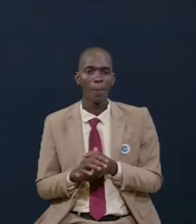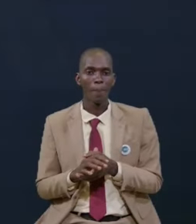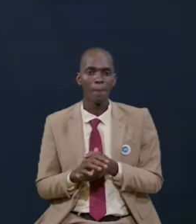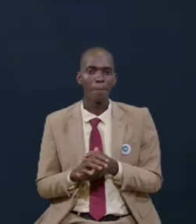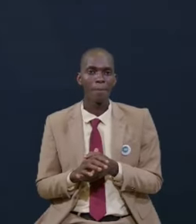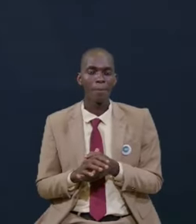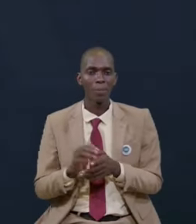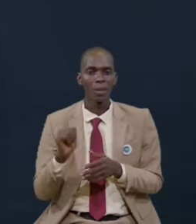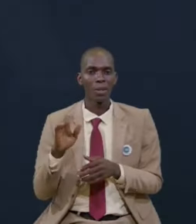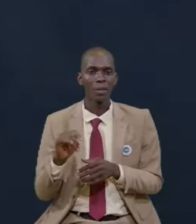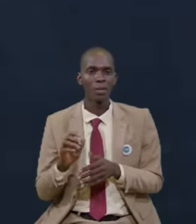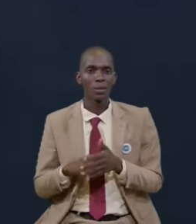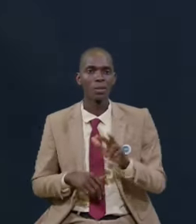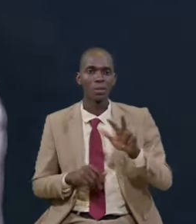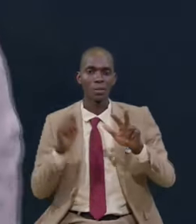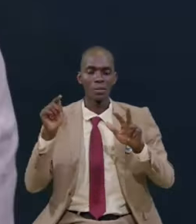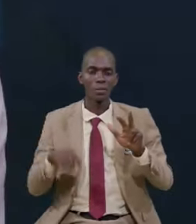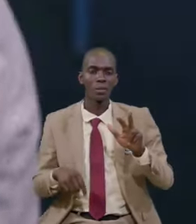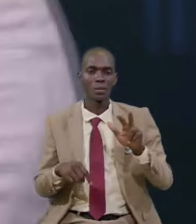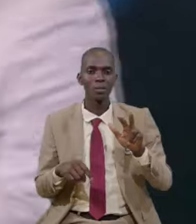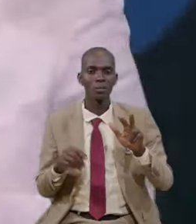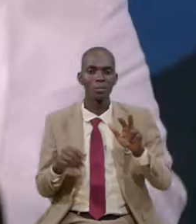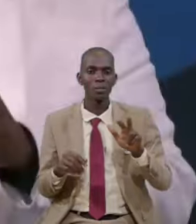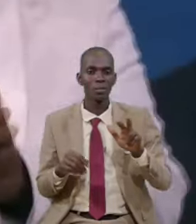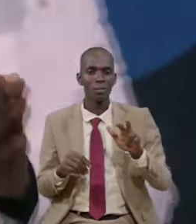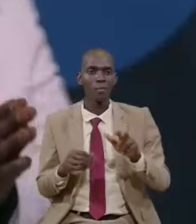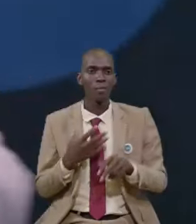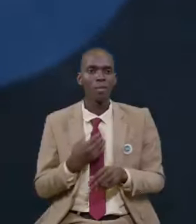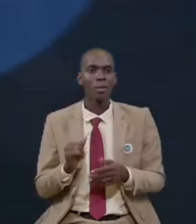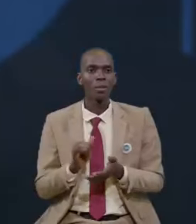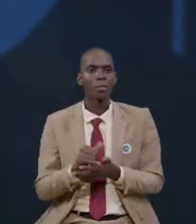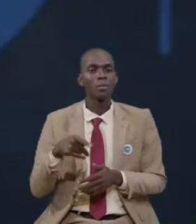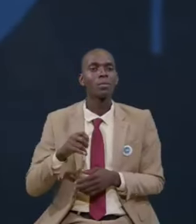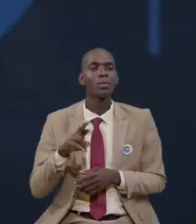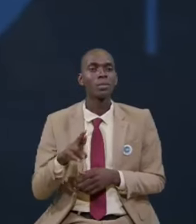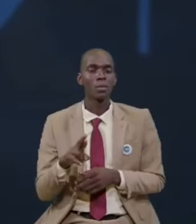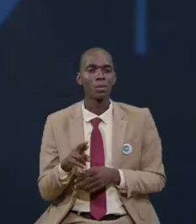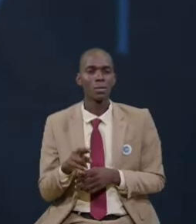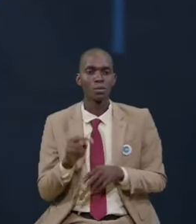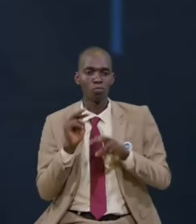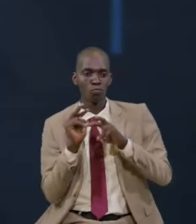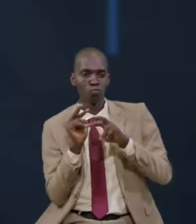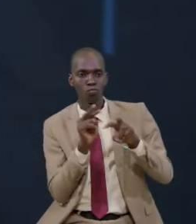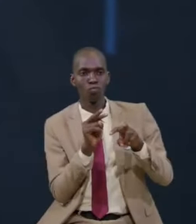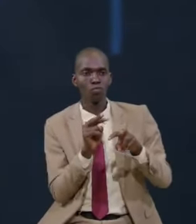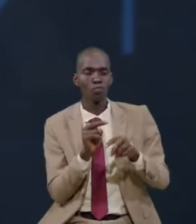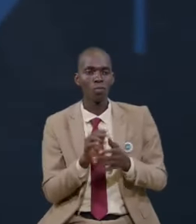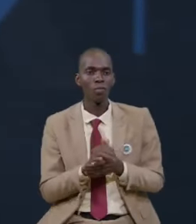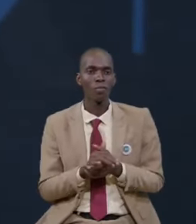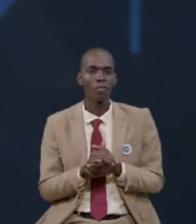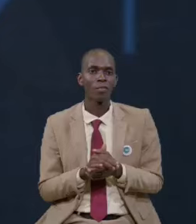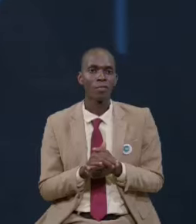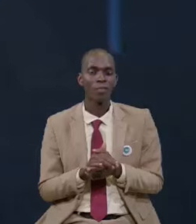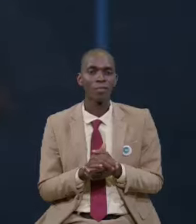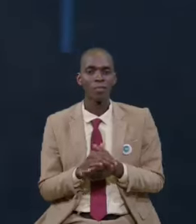says, and Peter looked on him, and Peter said unto him, look on